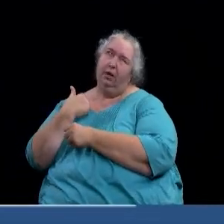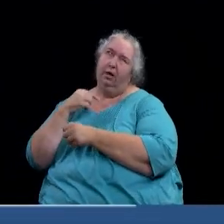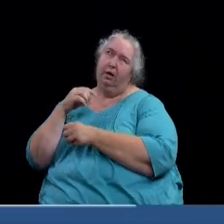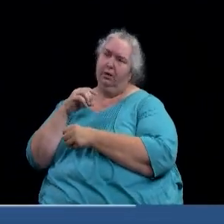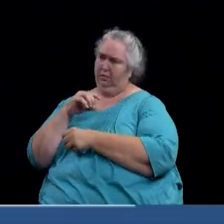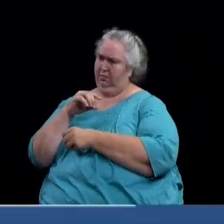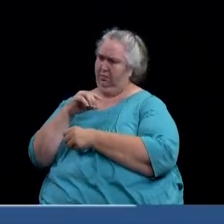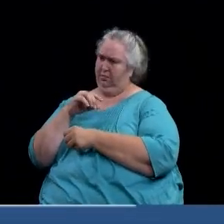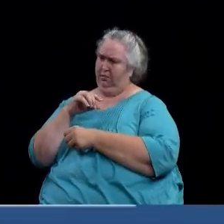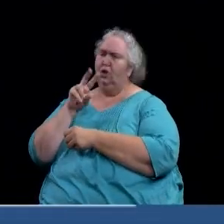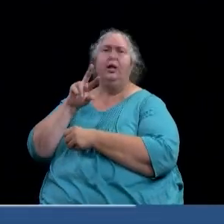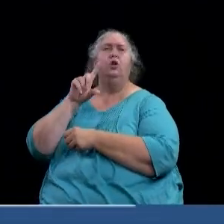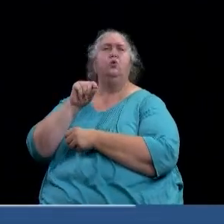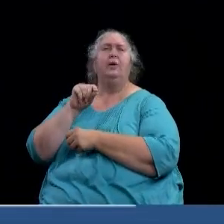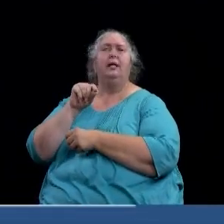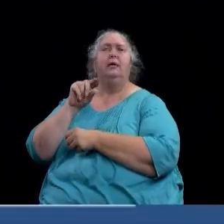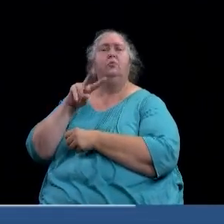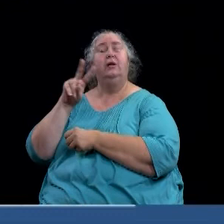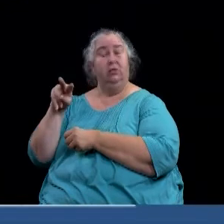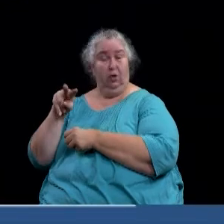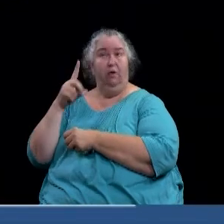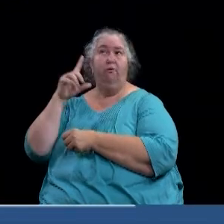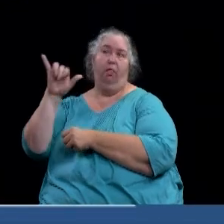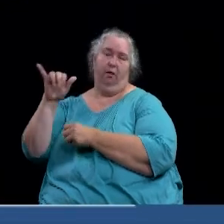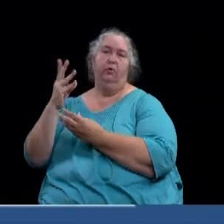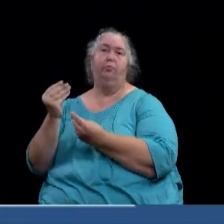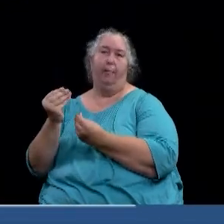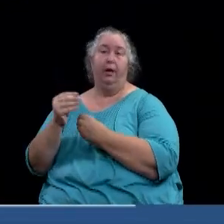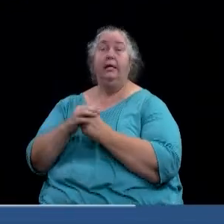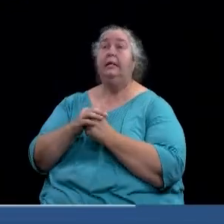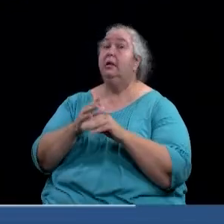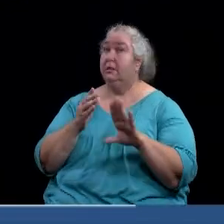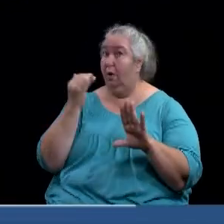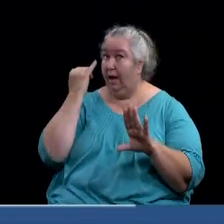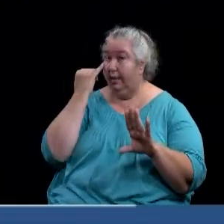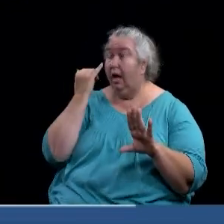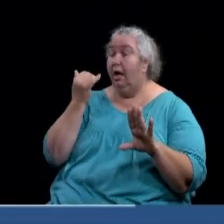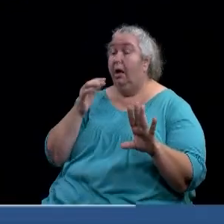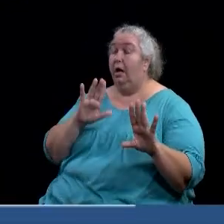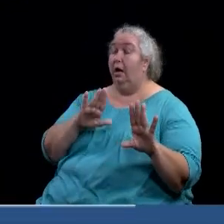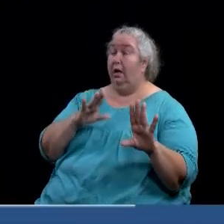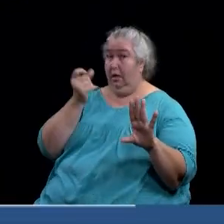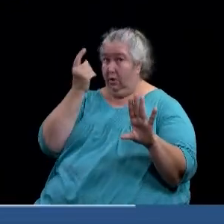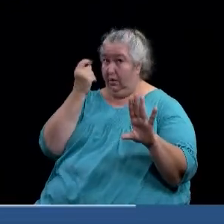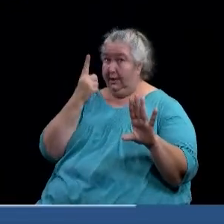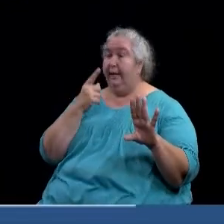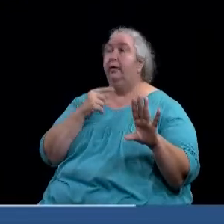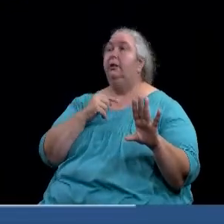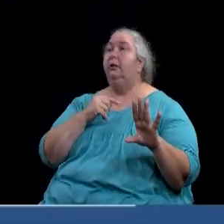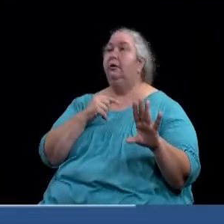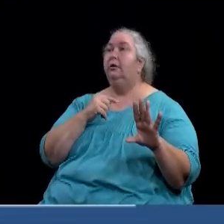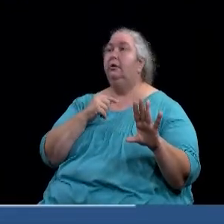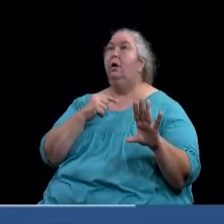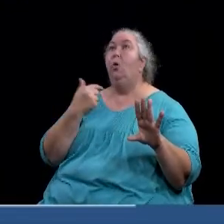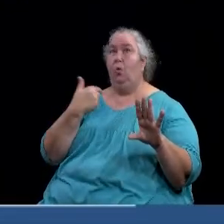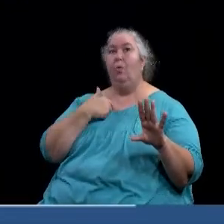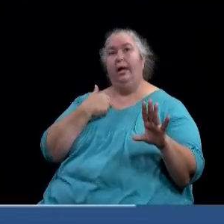So to give you an idea that we do and understand managing and complying with the